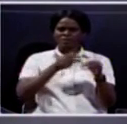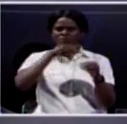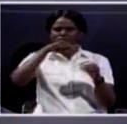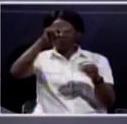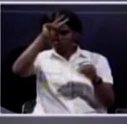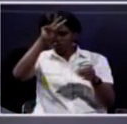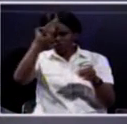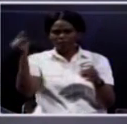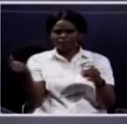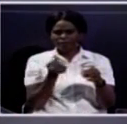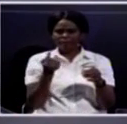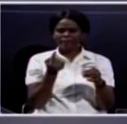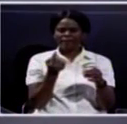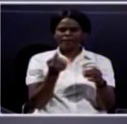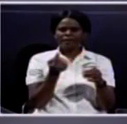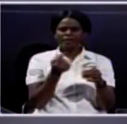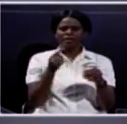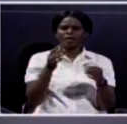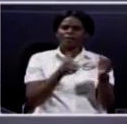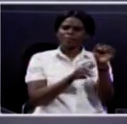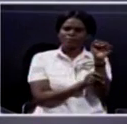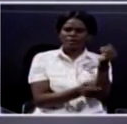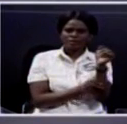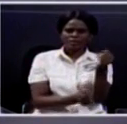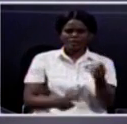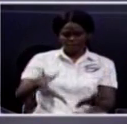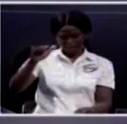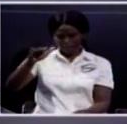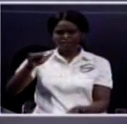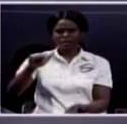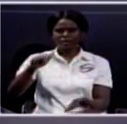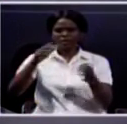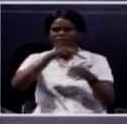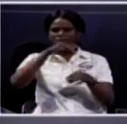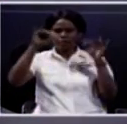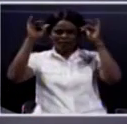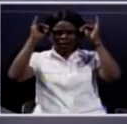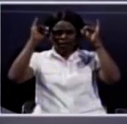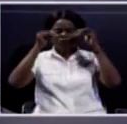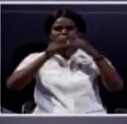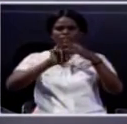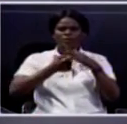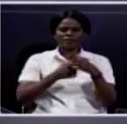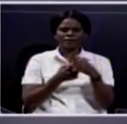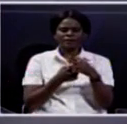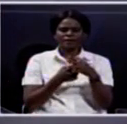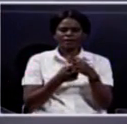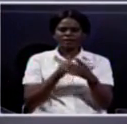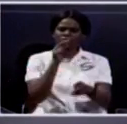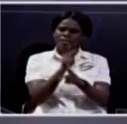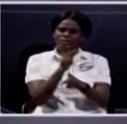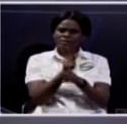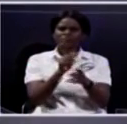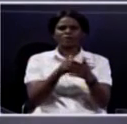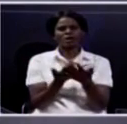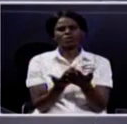another person will take a bag of maize, another person will take a cow, another person will take a bag of beans. Very good. Storage, very